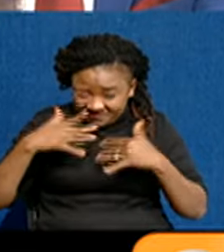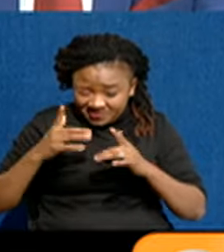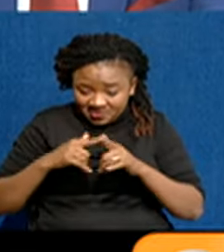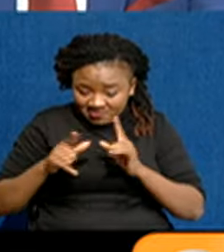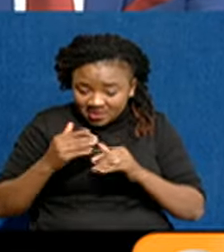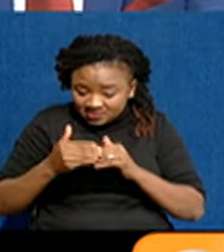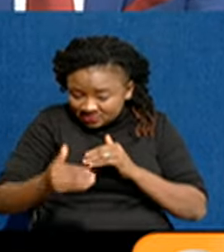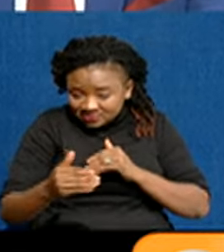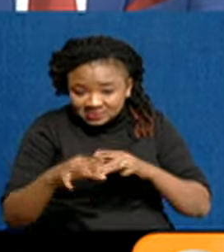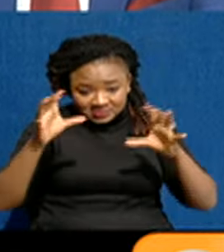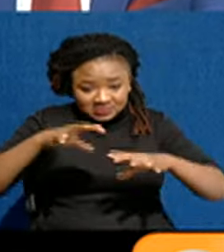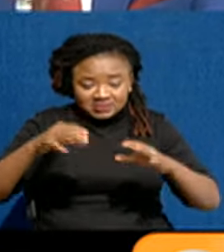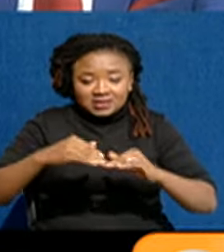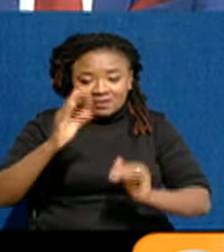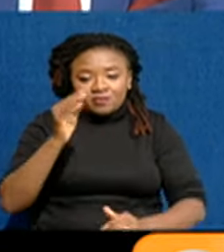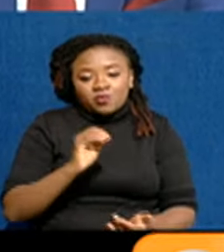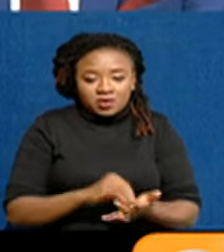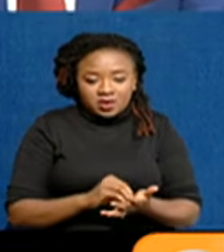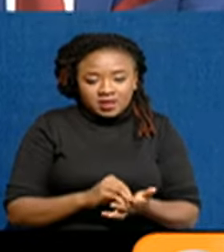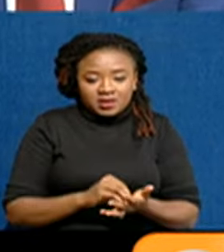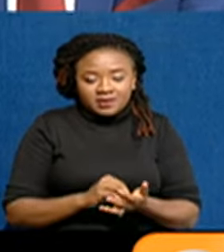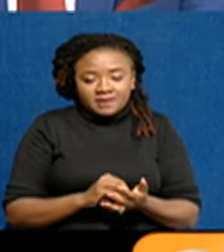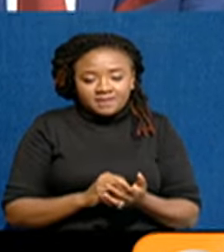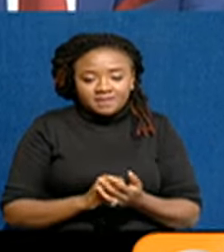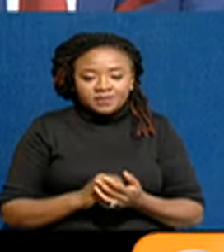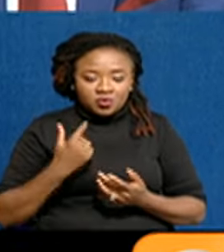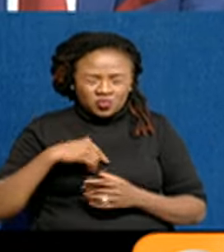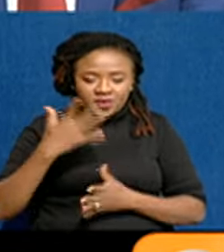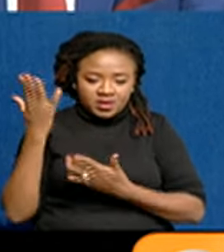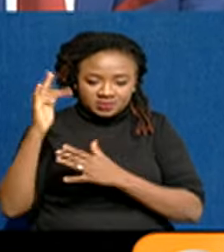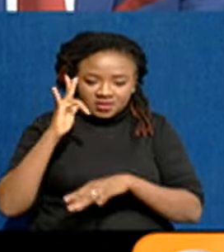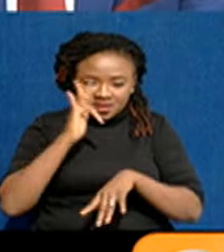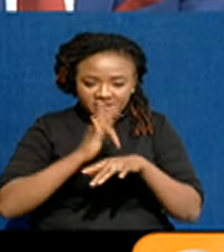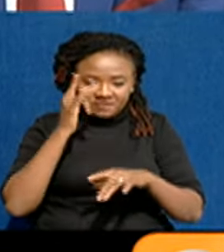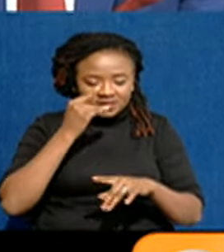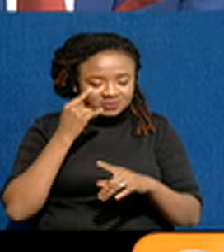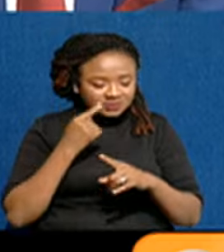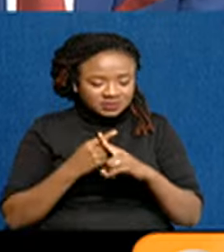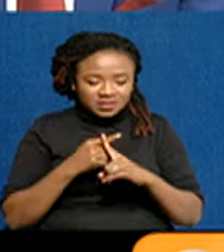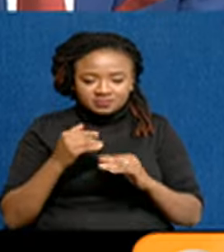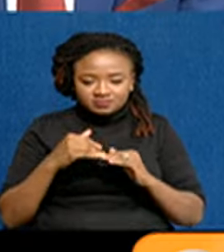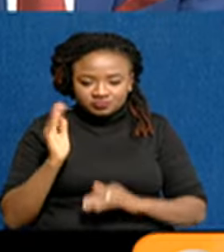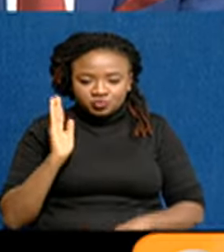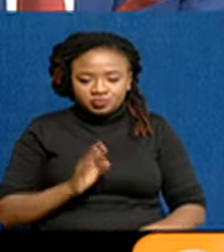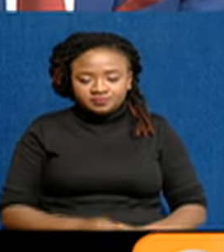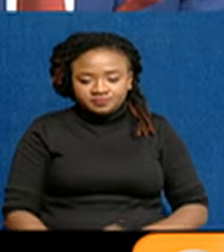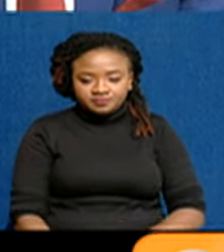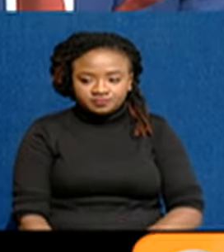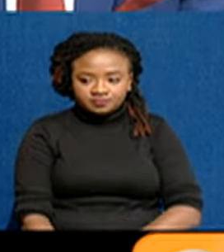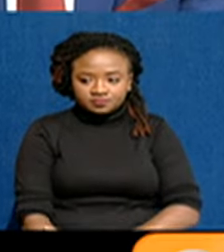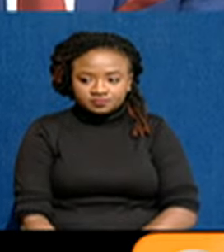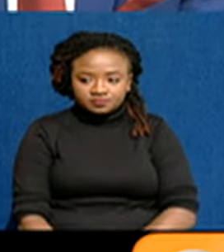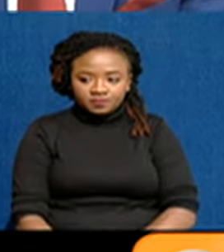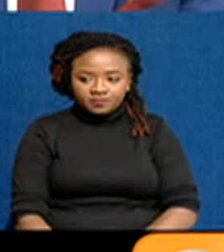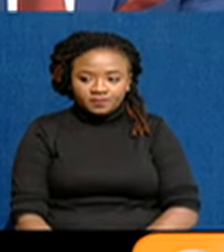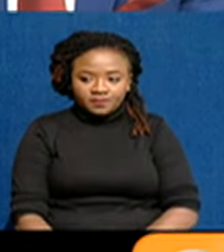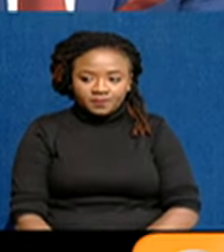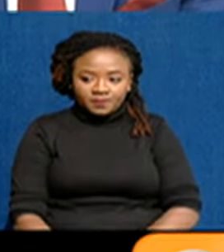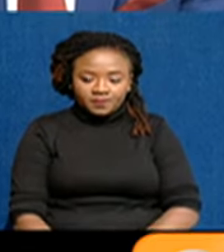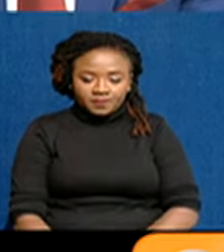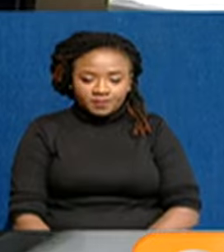we expect a double effect. Yeah. So and this is what we are seeing currently. So based on the predictions now,